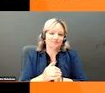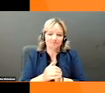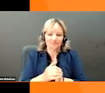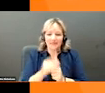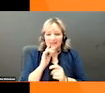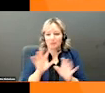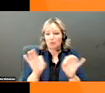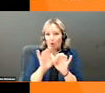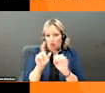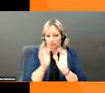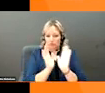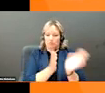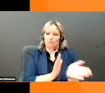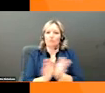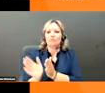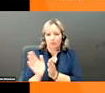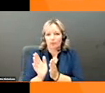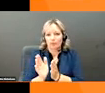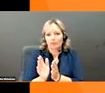prepare.